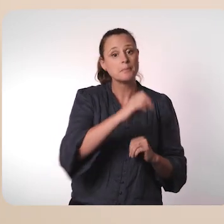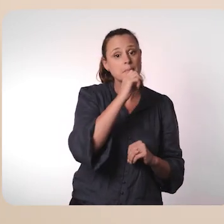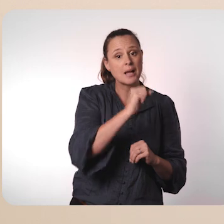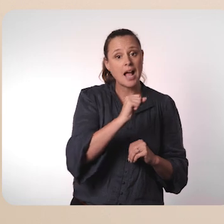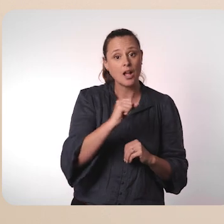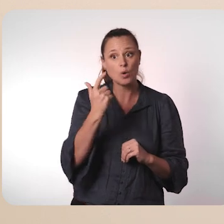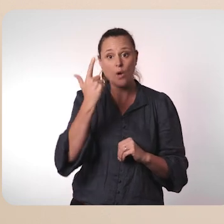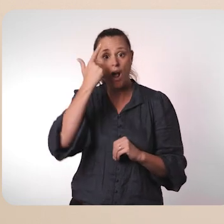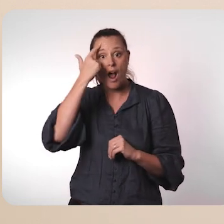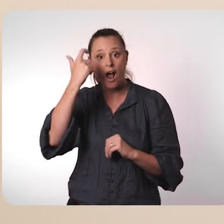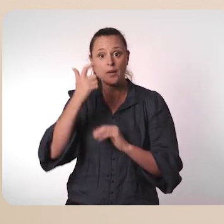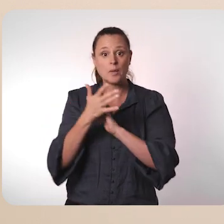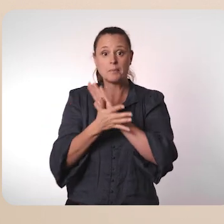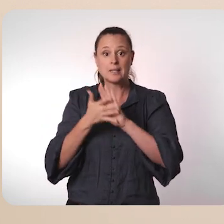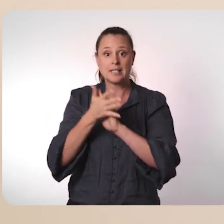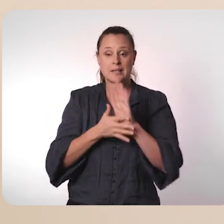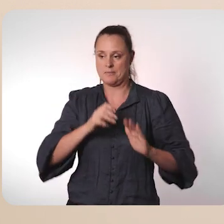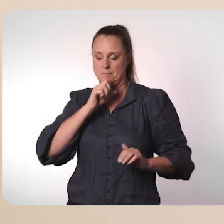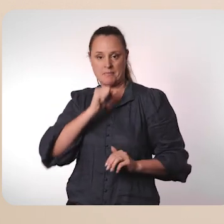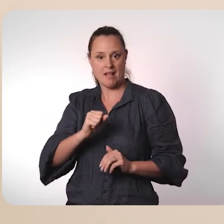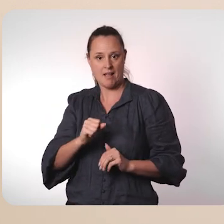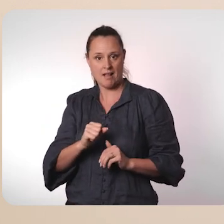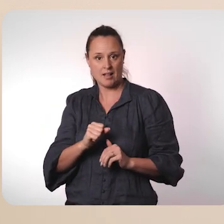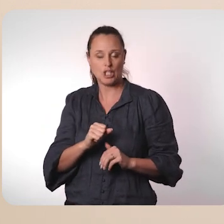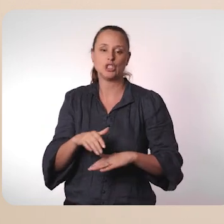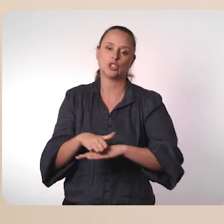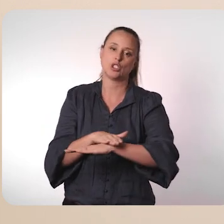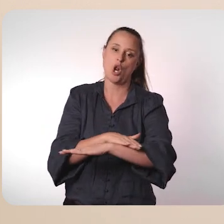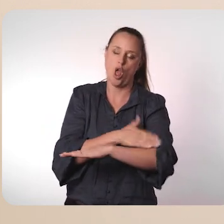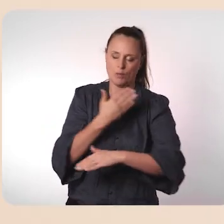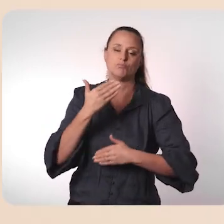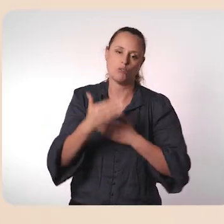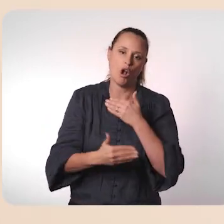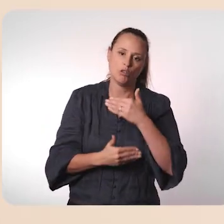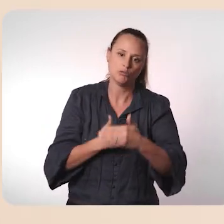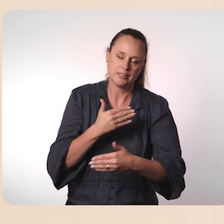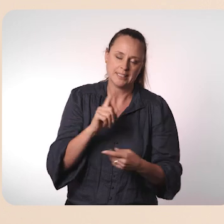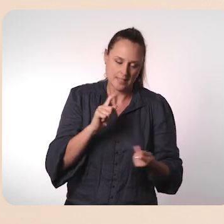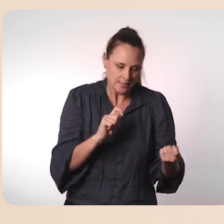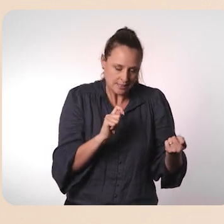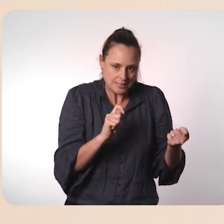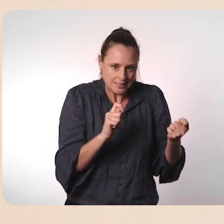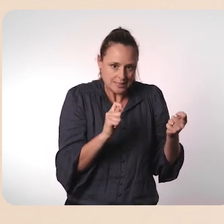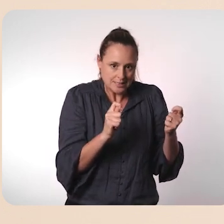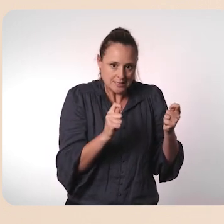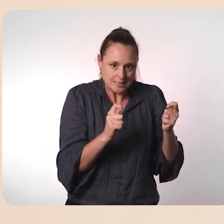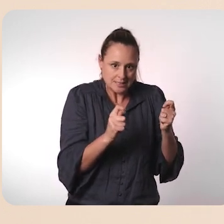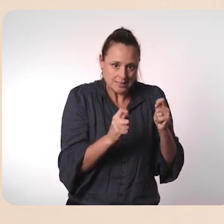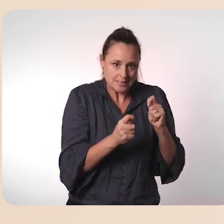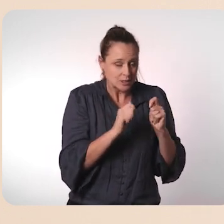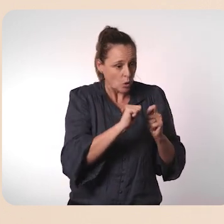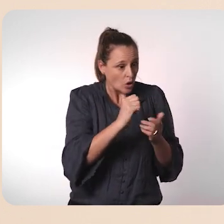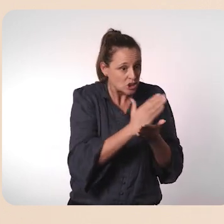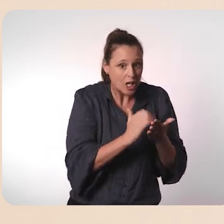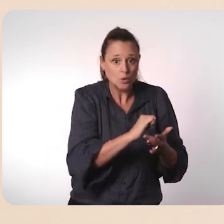a very slow and long and arduous process. Doesn't mean we shouldn't try. We encourage men to share their feelings.